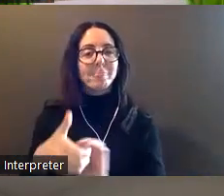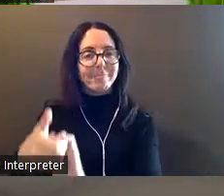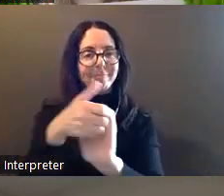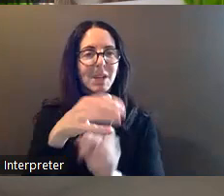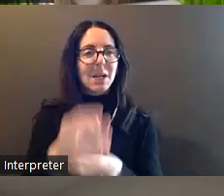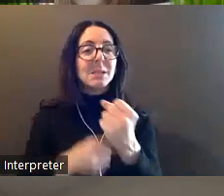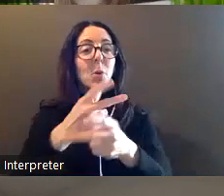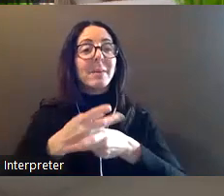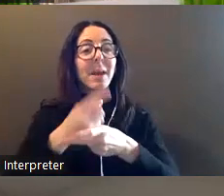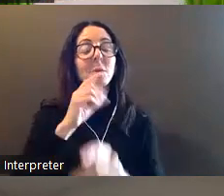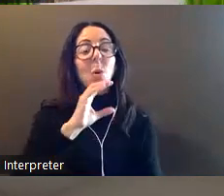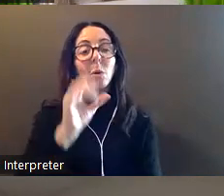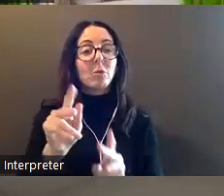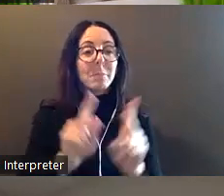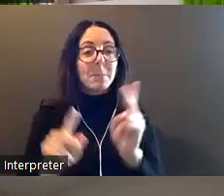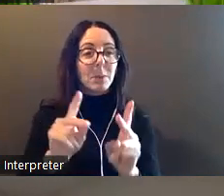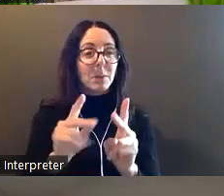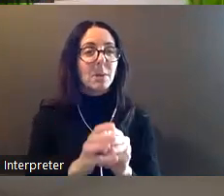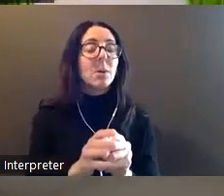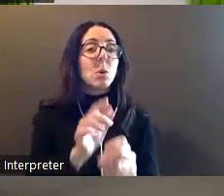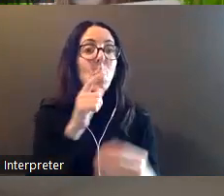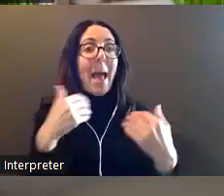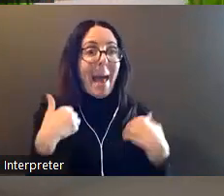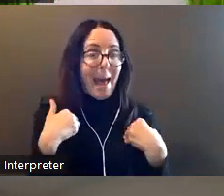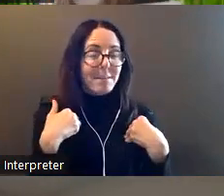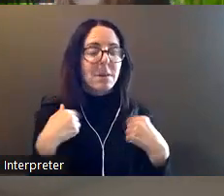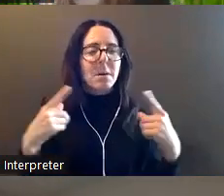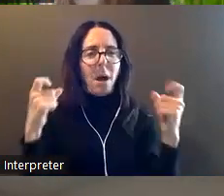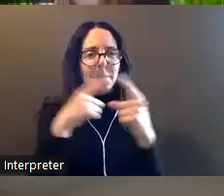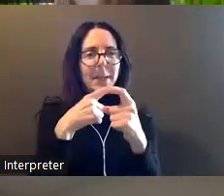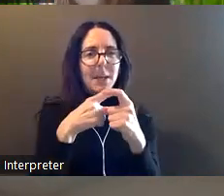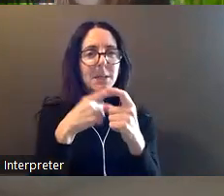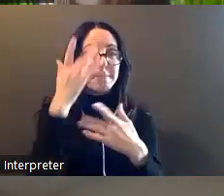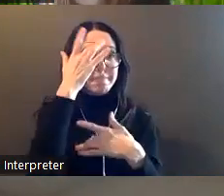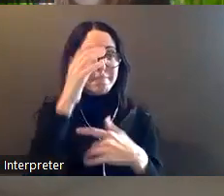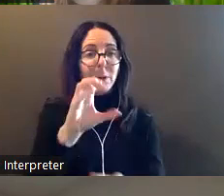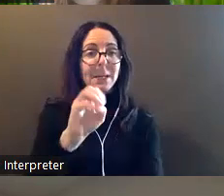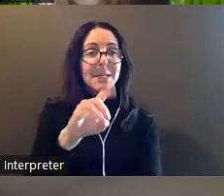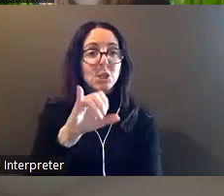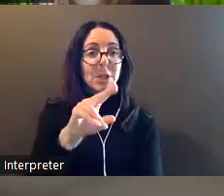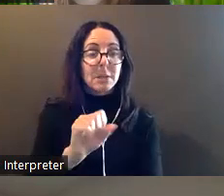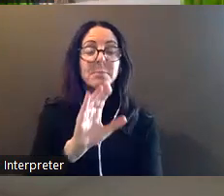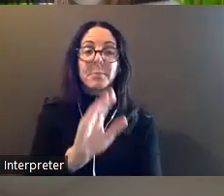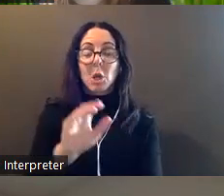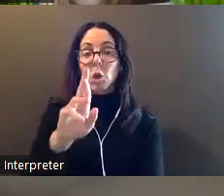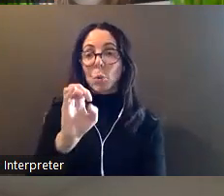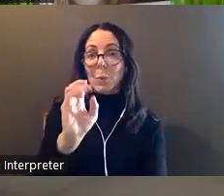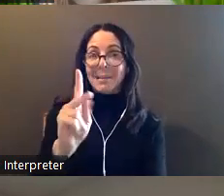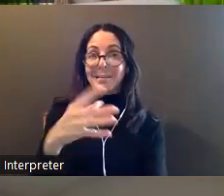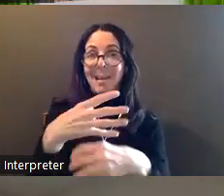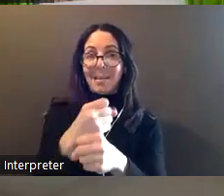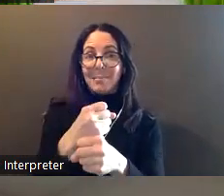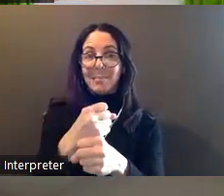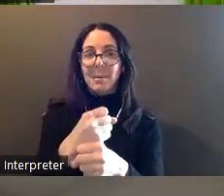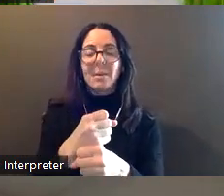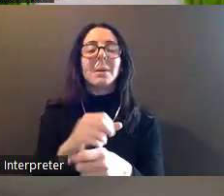older persons living at risk or living with complex conditions. Their RISKS acronym